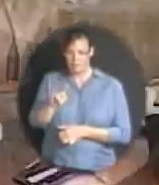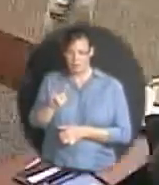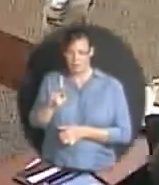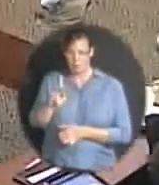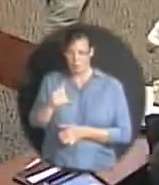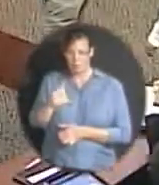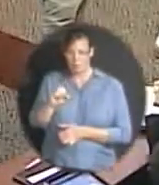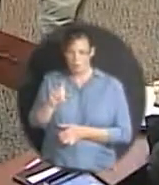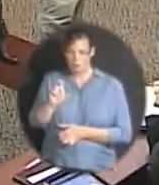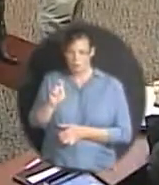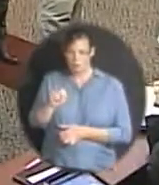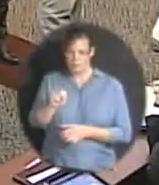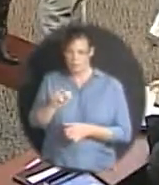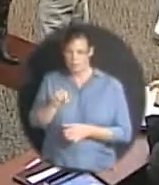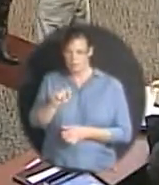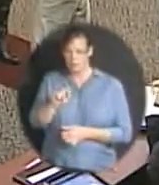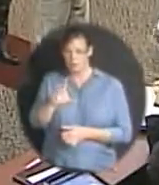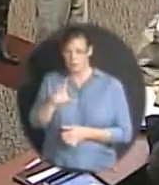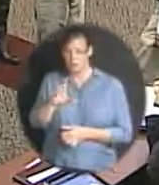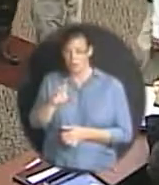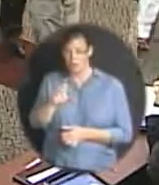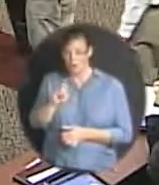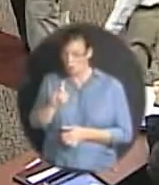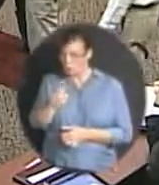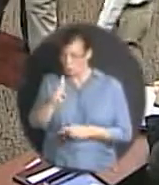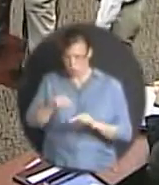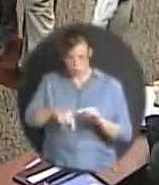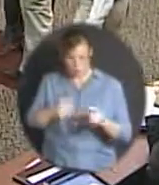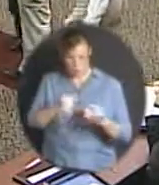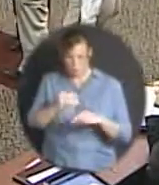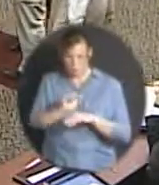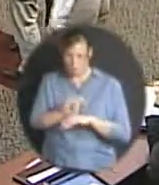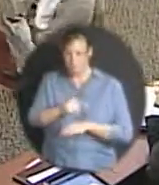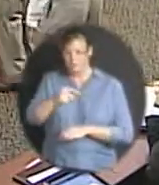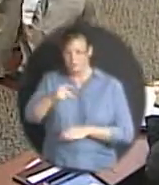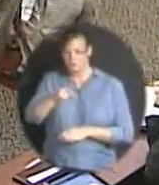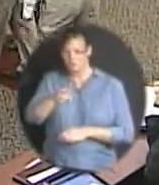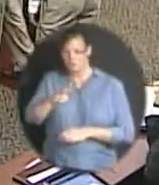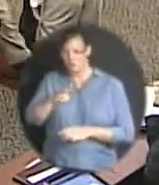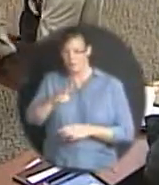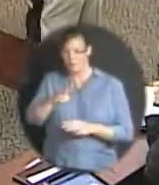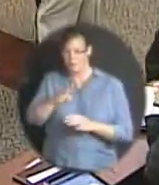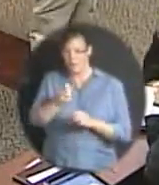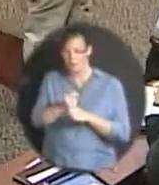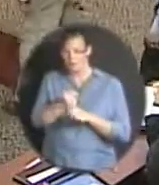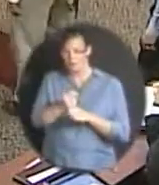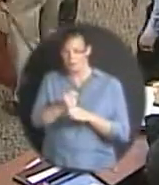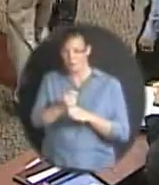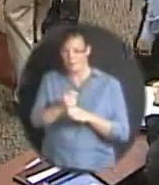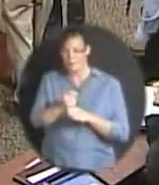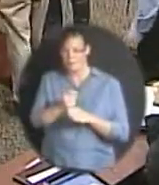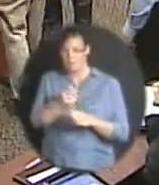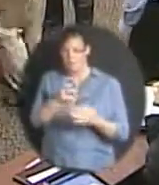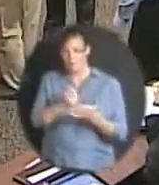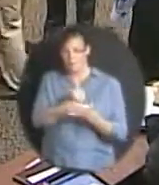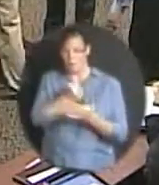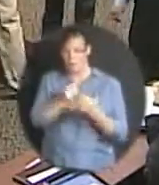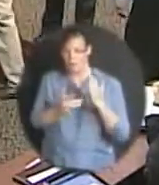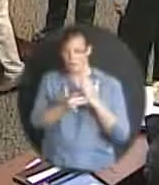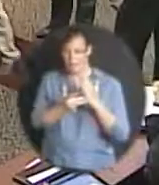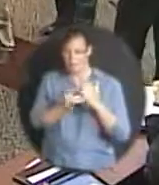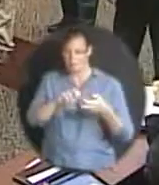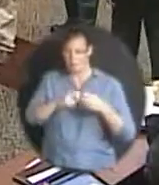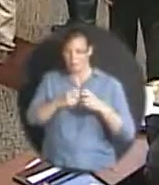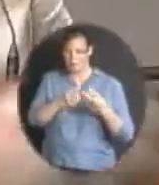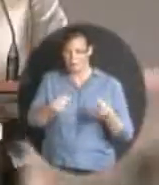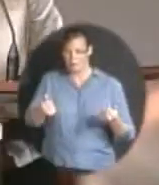Andrew, along with team member Connor Weeks, who couldn't be here tonight, placed 1st in the 34th annual competition. The duo won for technology problem solving,